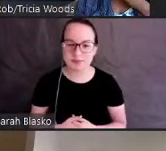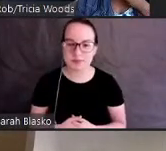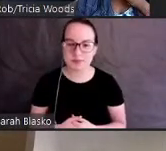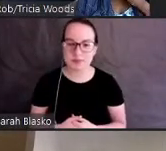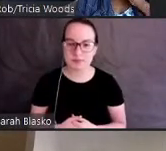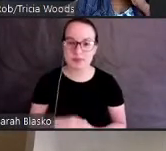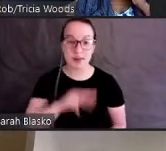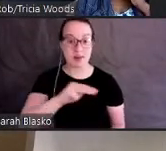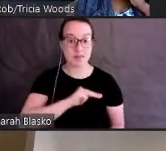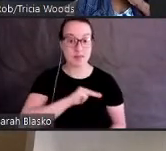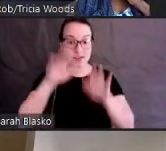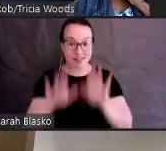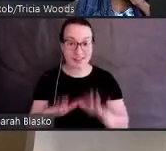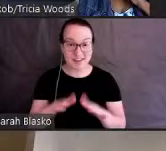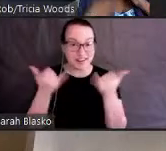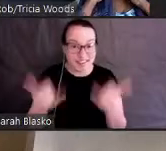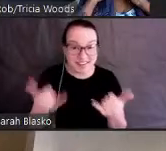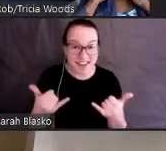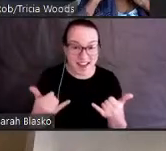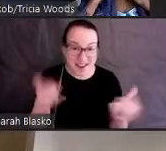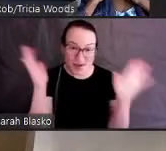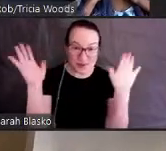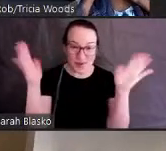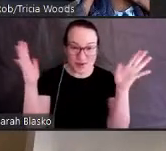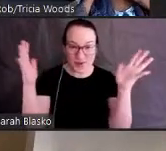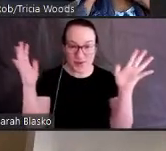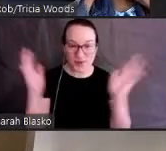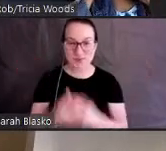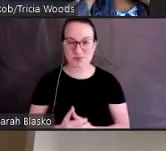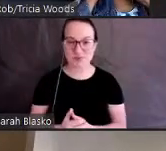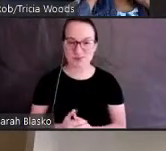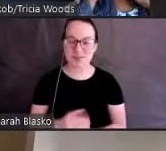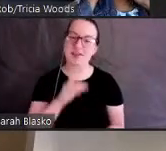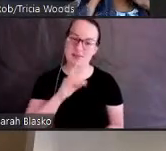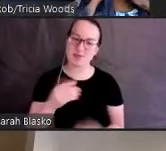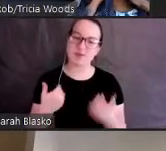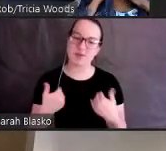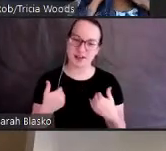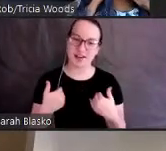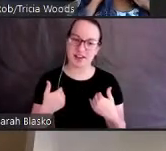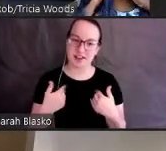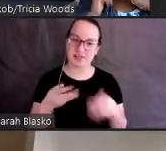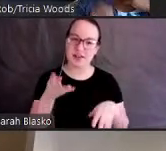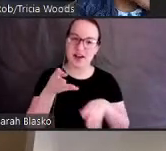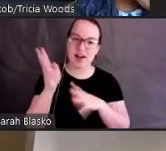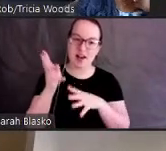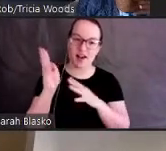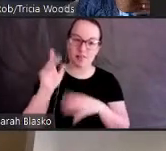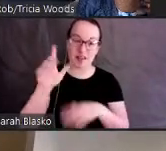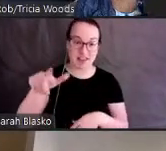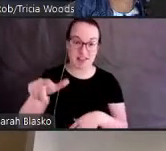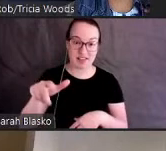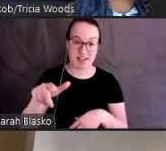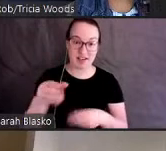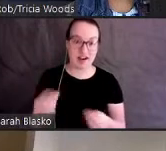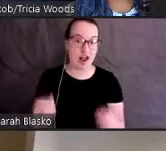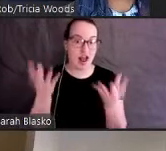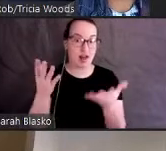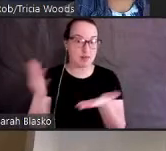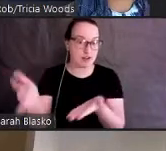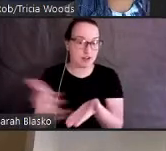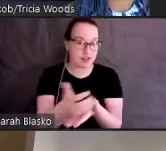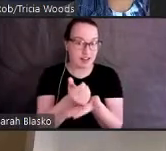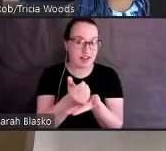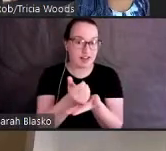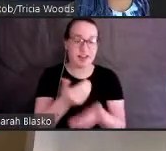Mission Sunday is today. Woo! And I'm sure we'll have an update later as far as how much has been collected. But I just want to say thank